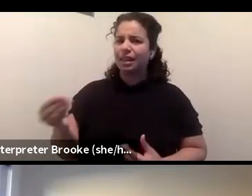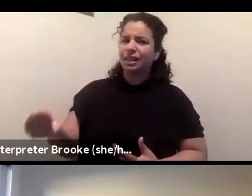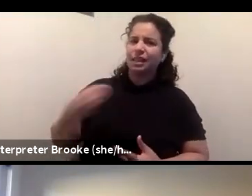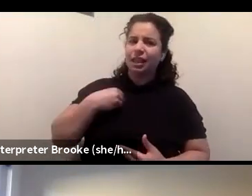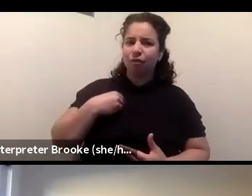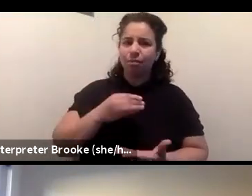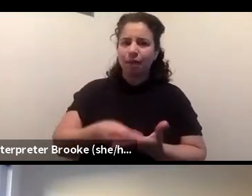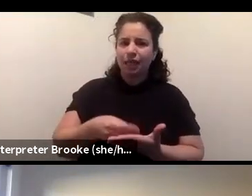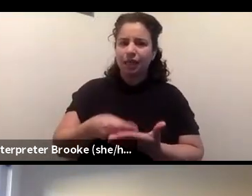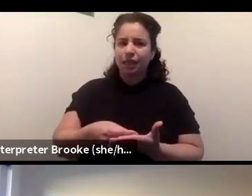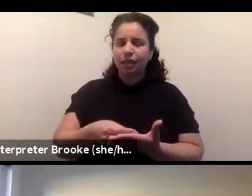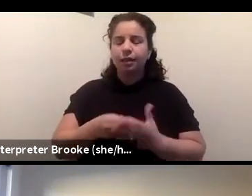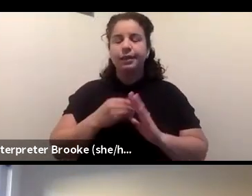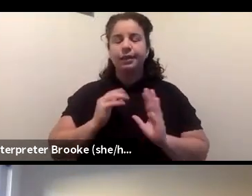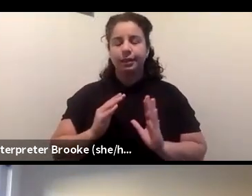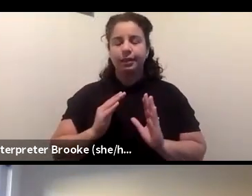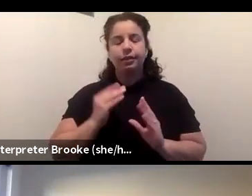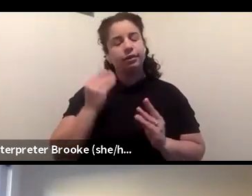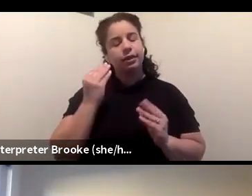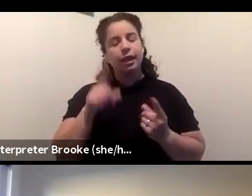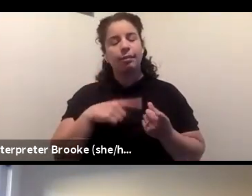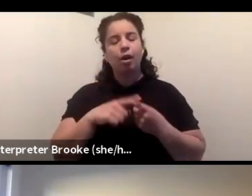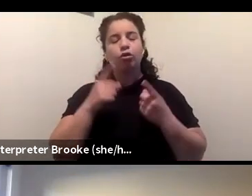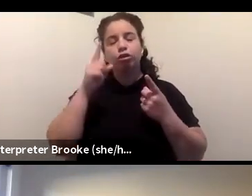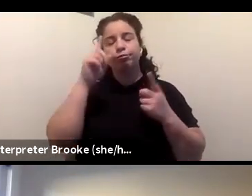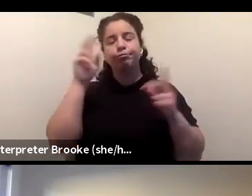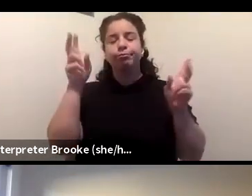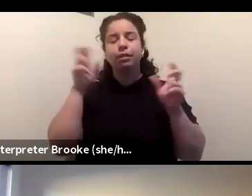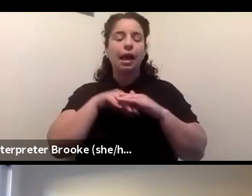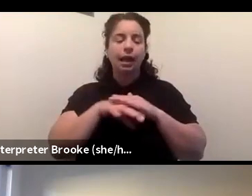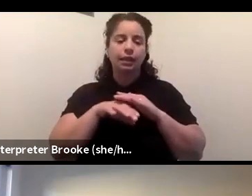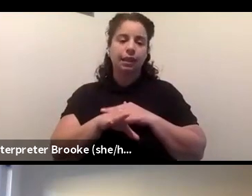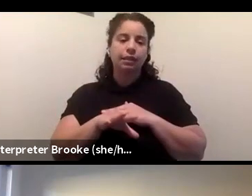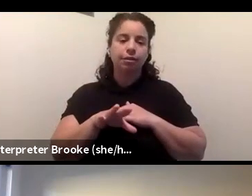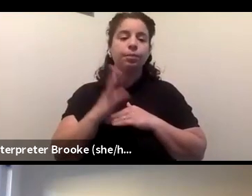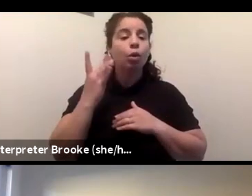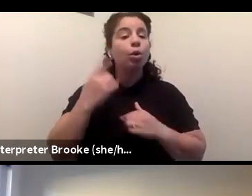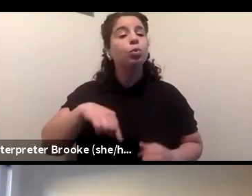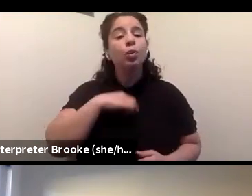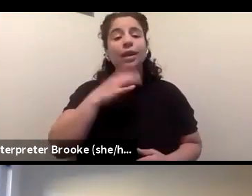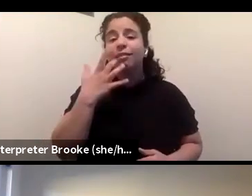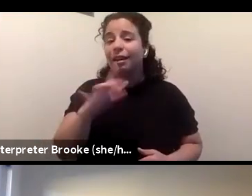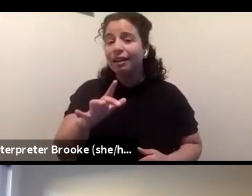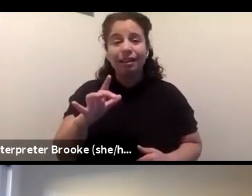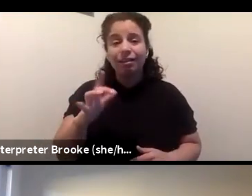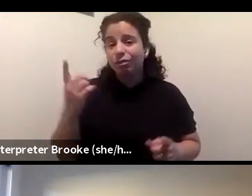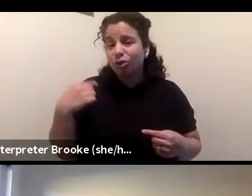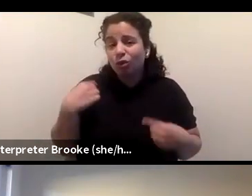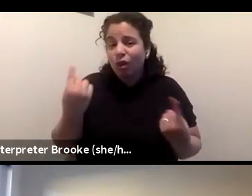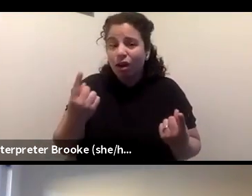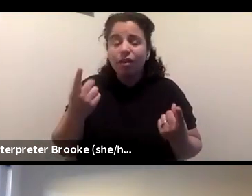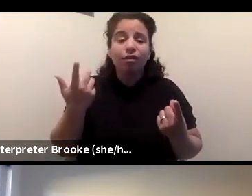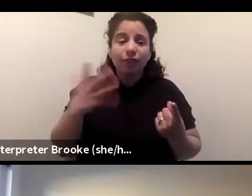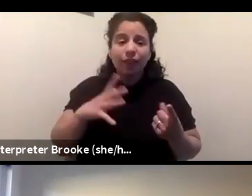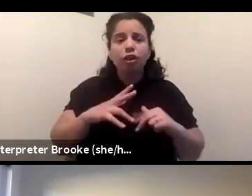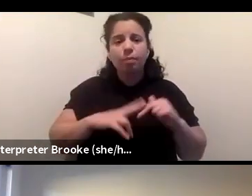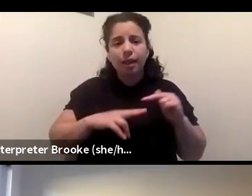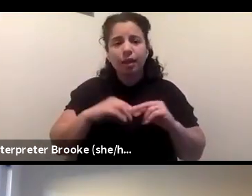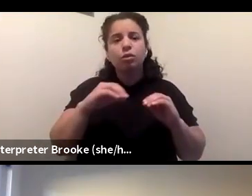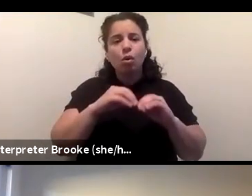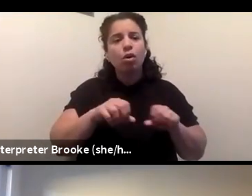about access and like, we're lucky because in the last decade, we've really built up capacity and situations for us to be able to pursue those